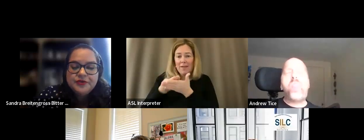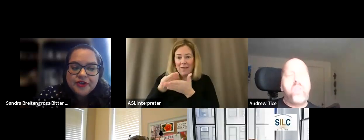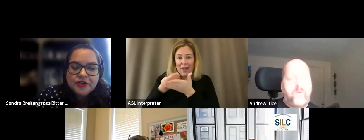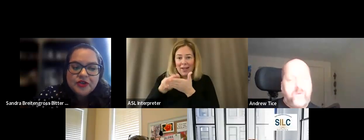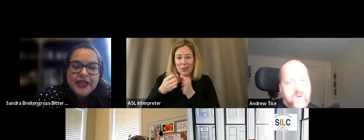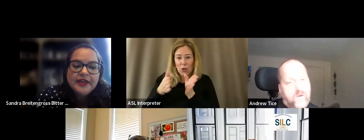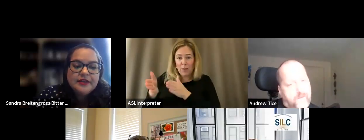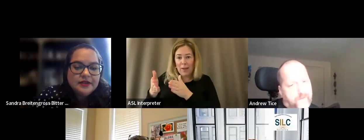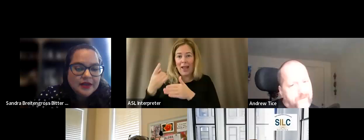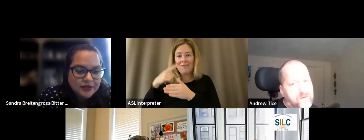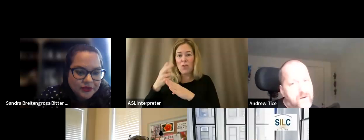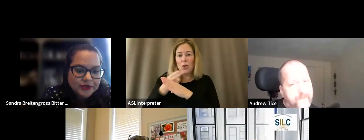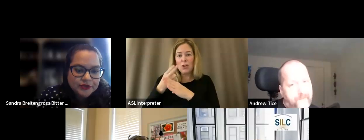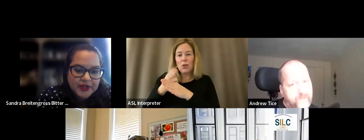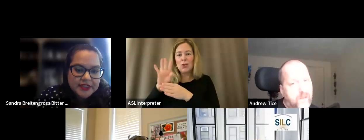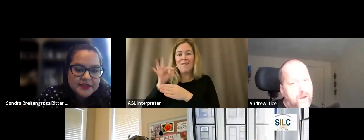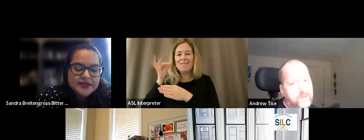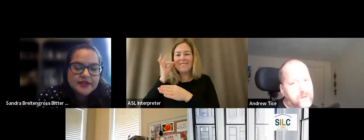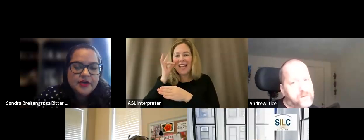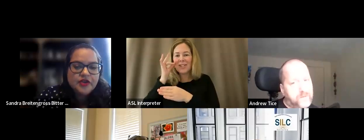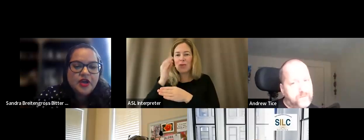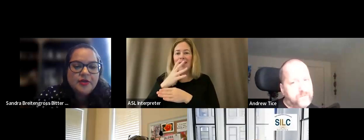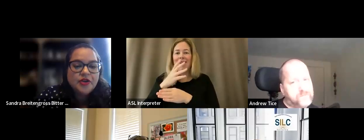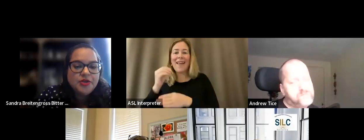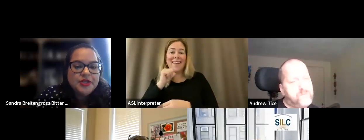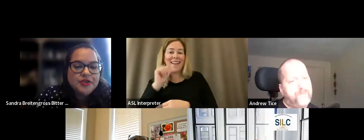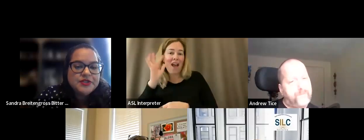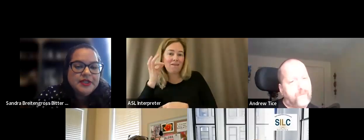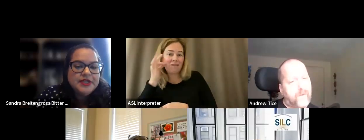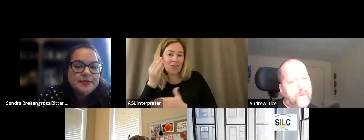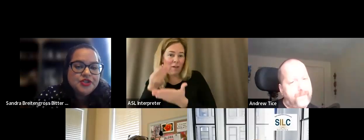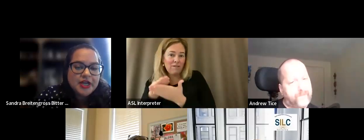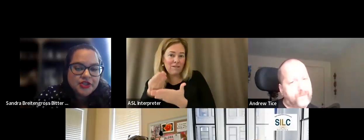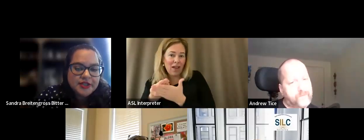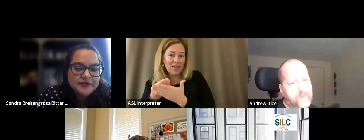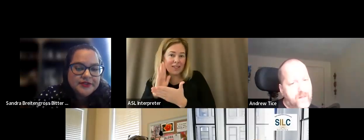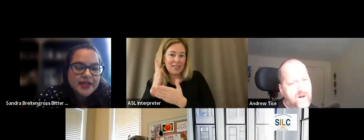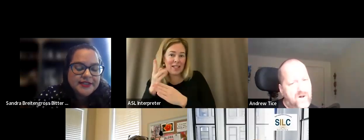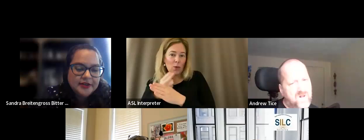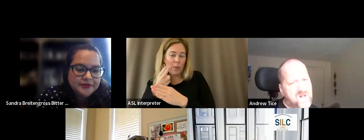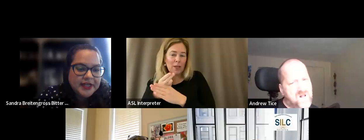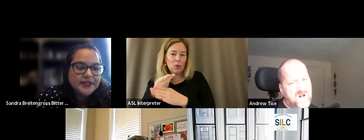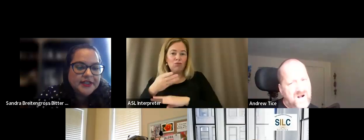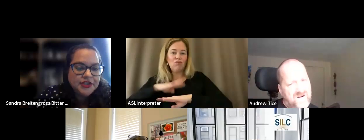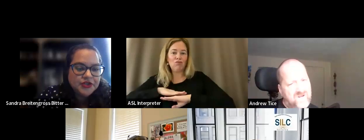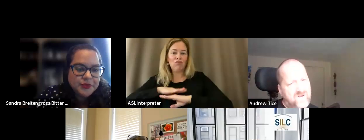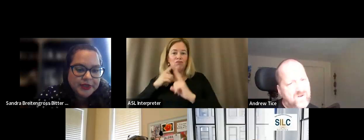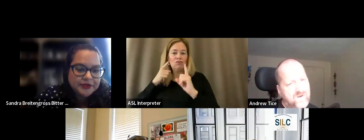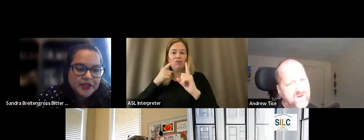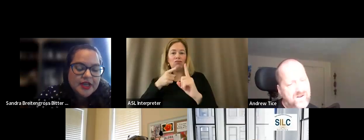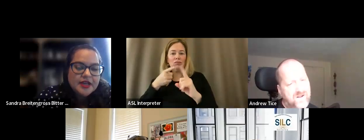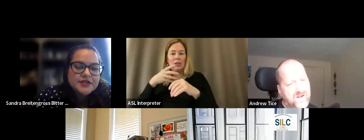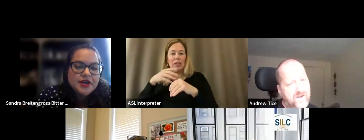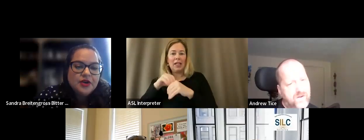use of federal and non-federal funds that are going to be used to meet the objectives identified in your